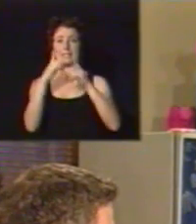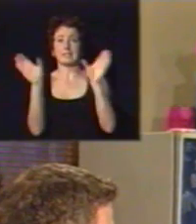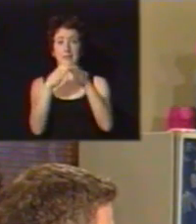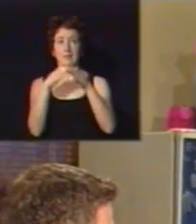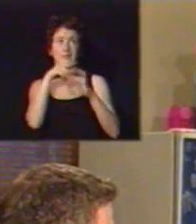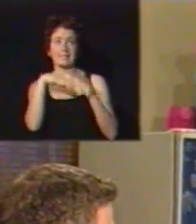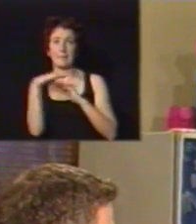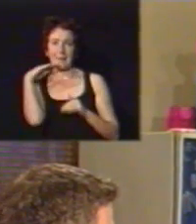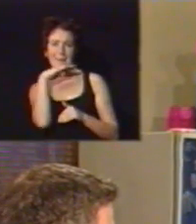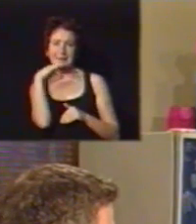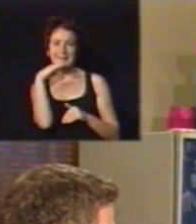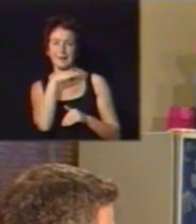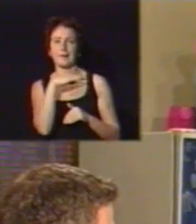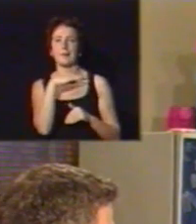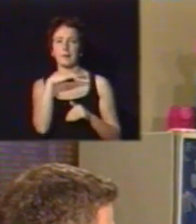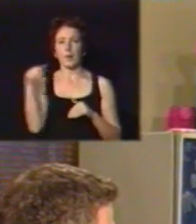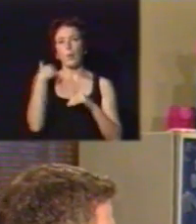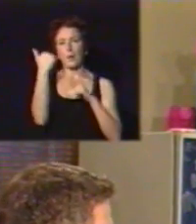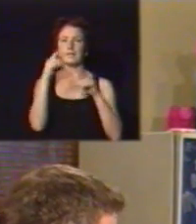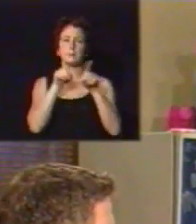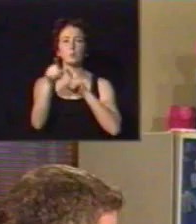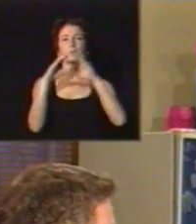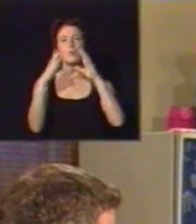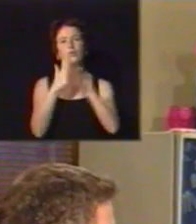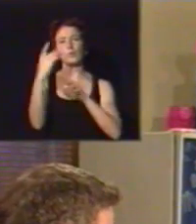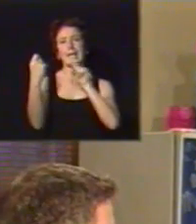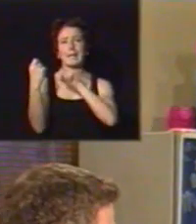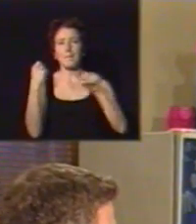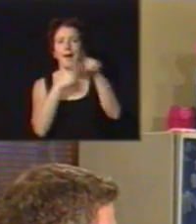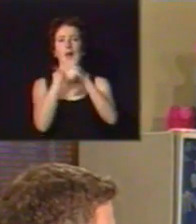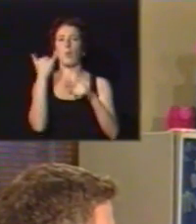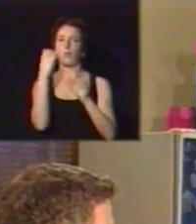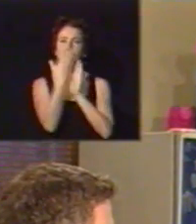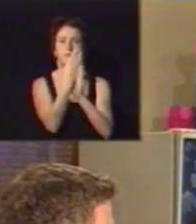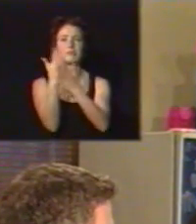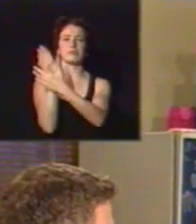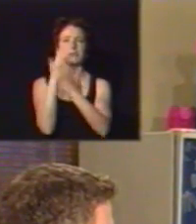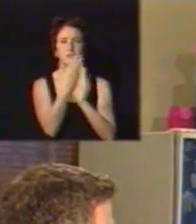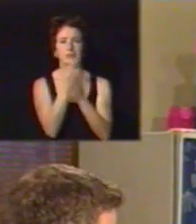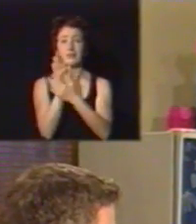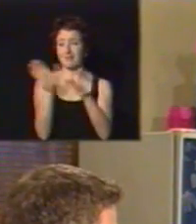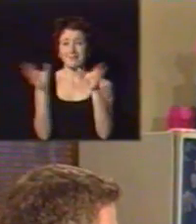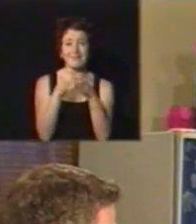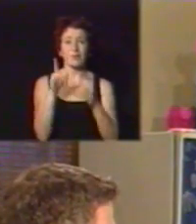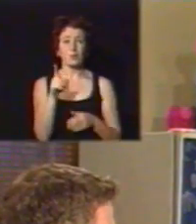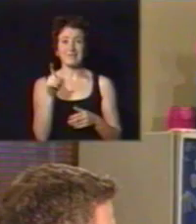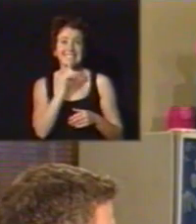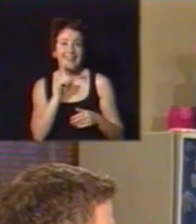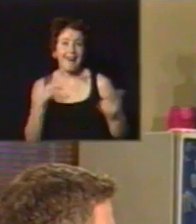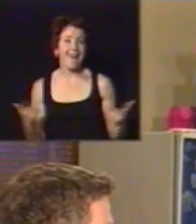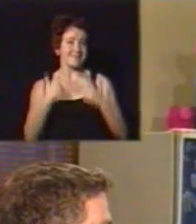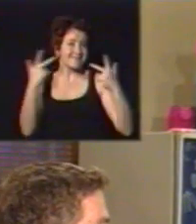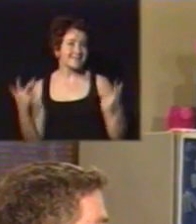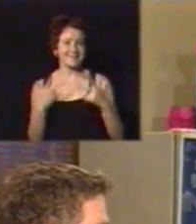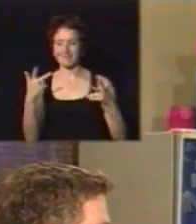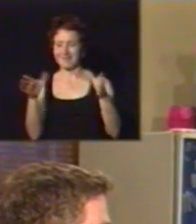Melbourne. But we communicate by email and through a newsletter and all those sorts of things, and, you know, get together for dinners and do all those other sort of, those